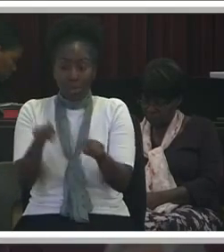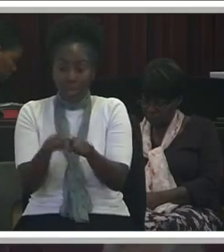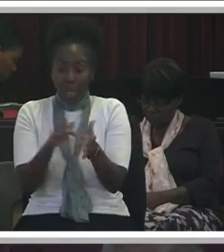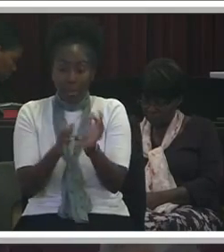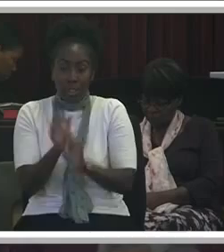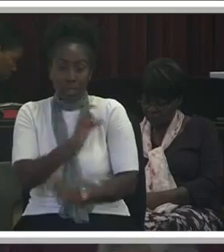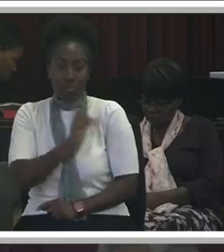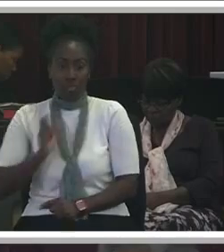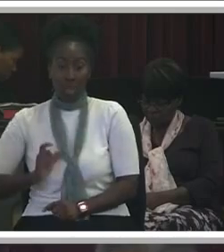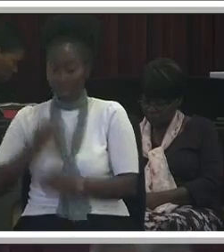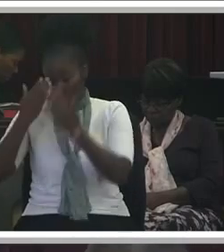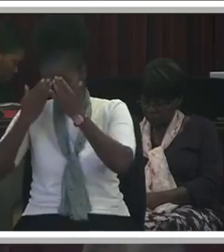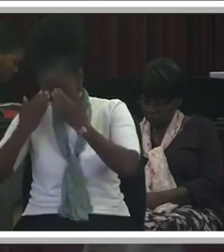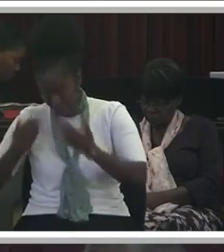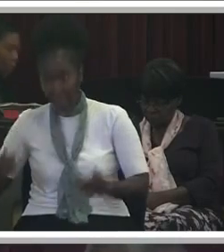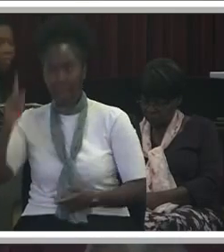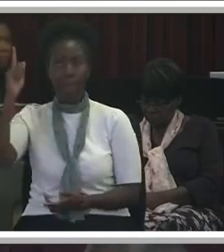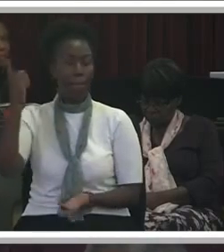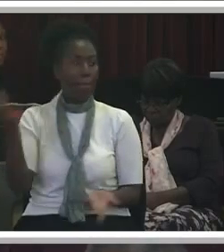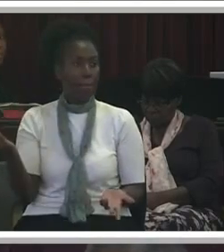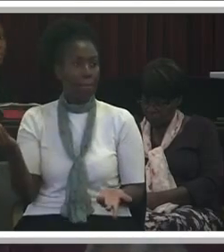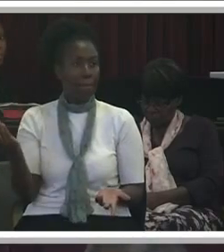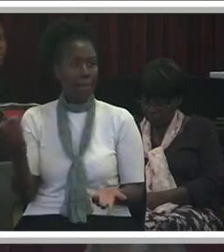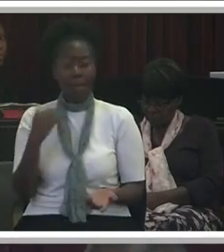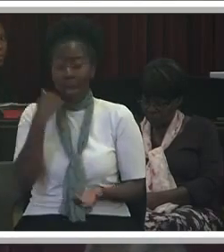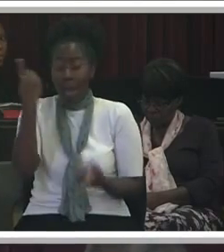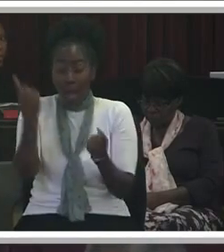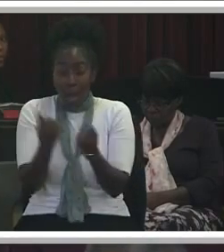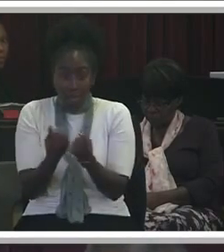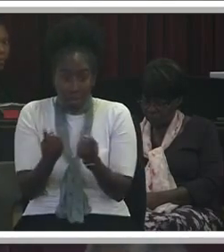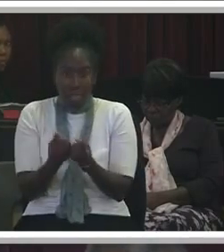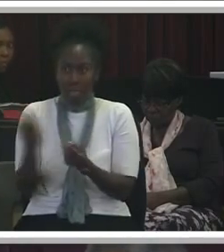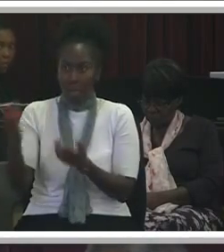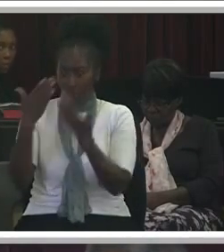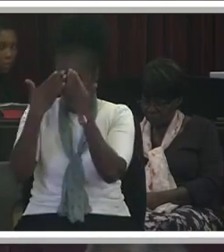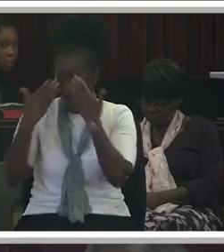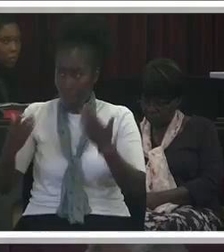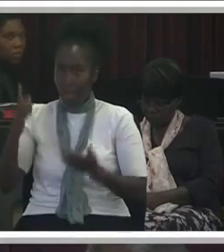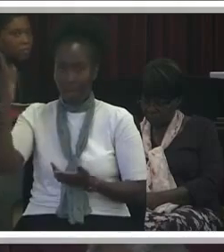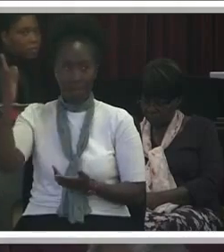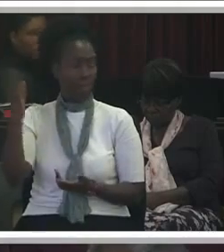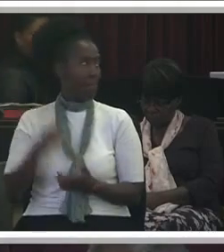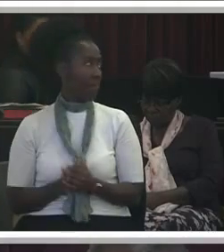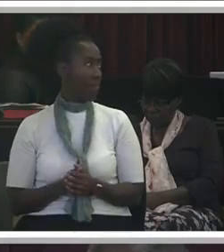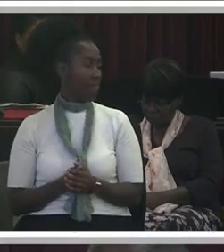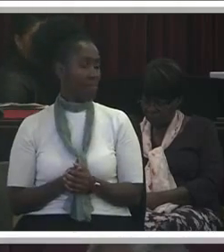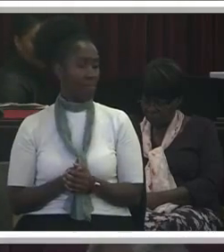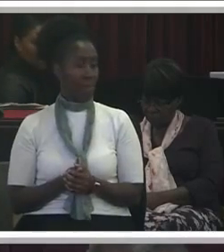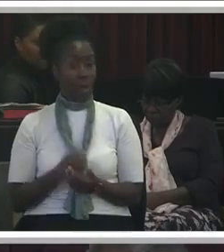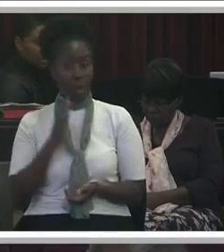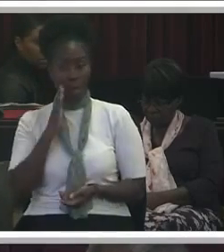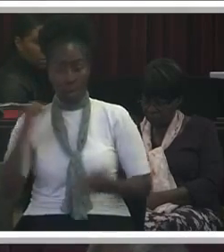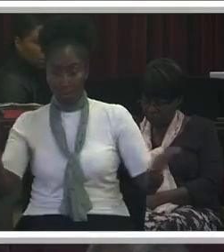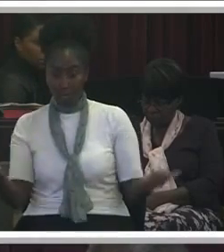and obeying him in everything. And so when you wash you can come back and eat